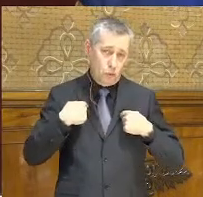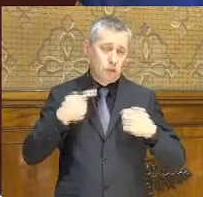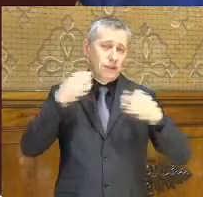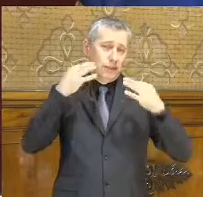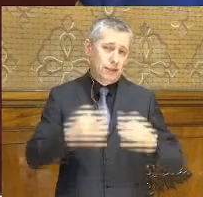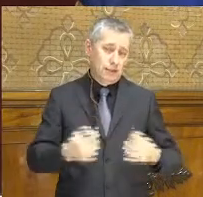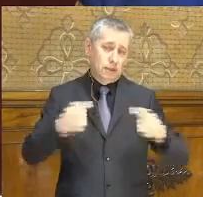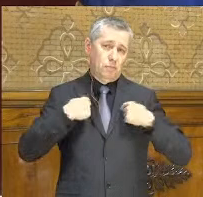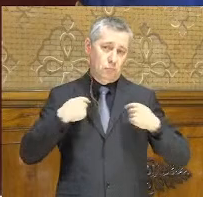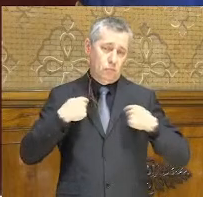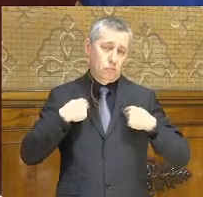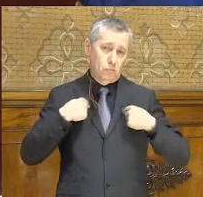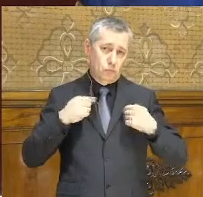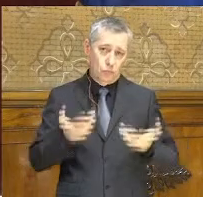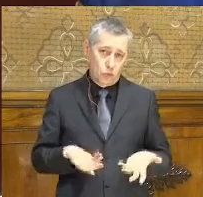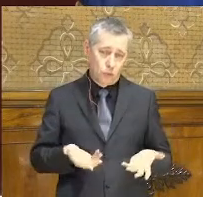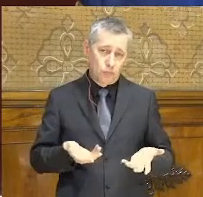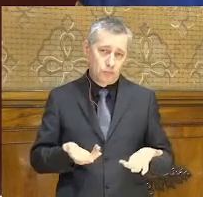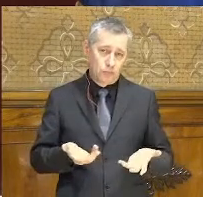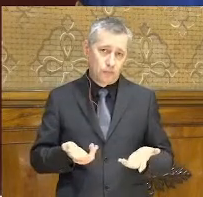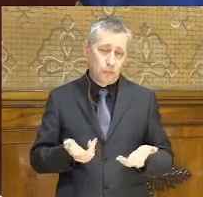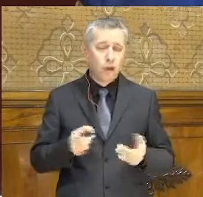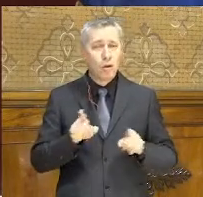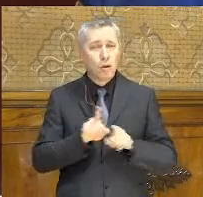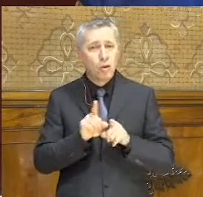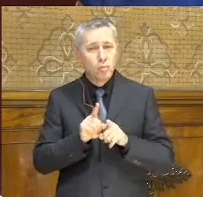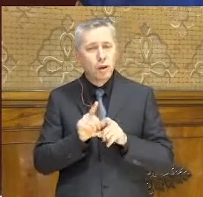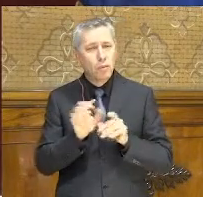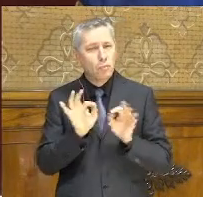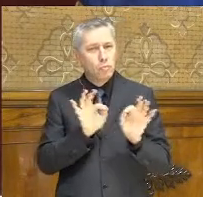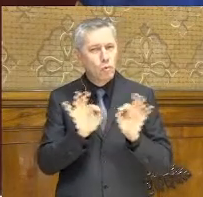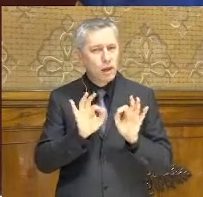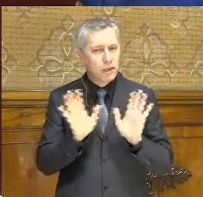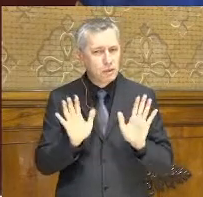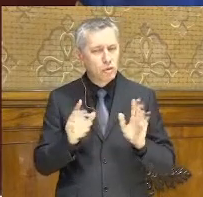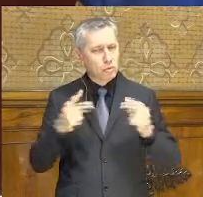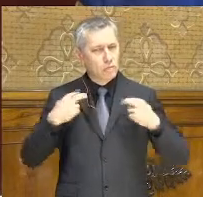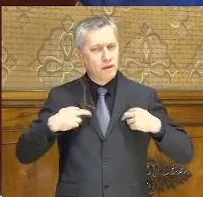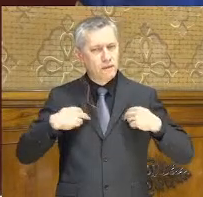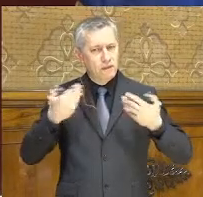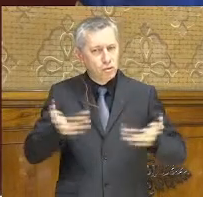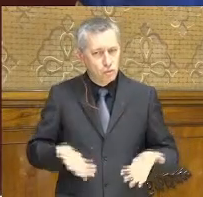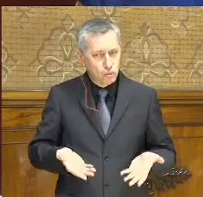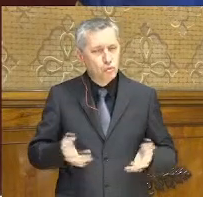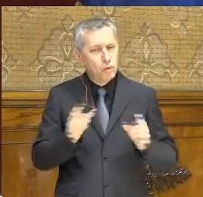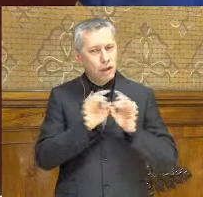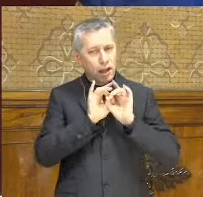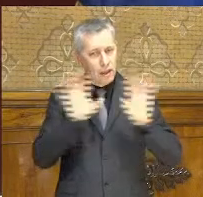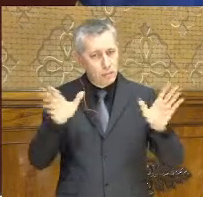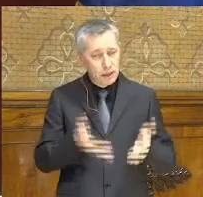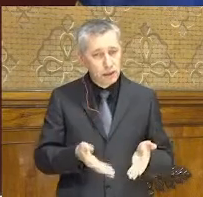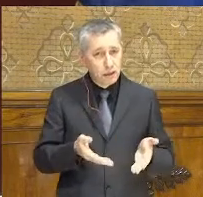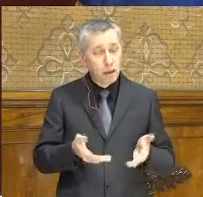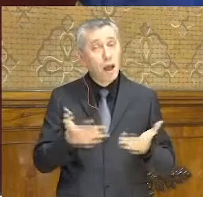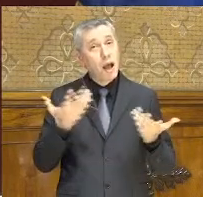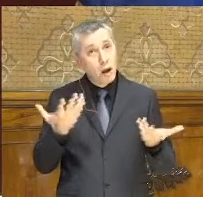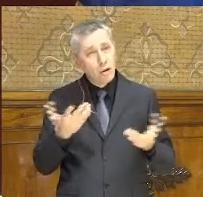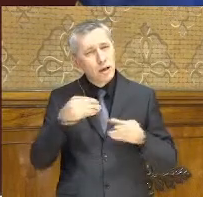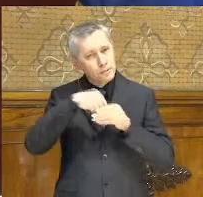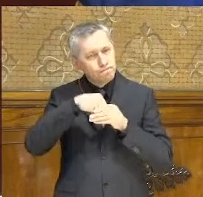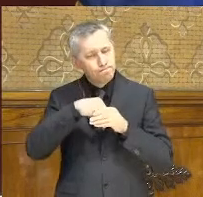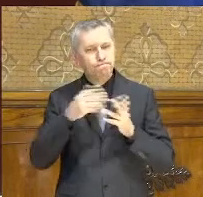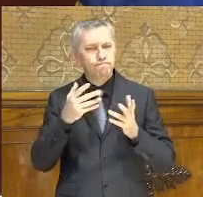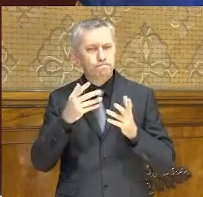in moments of distress and duress. So freedom is itself ontologically in a condition